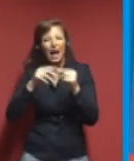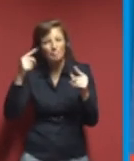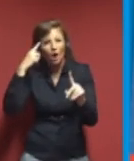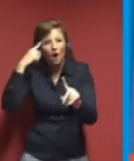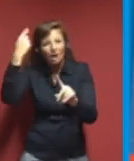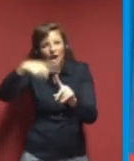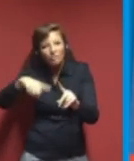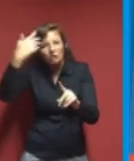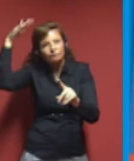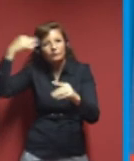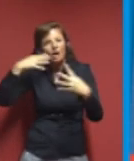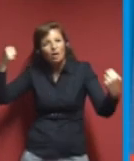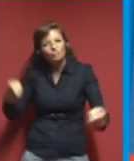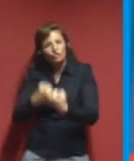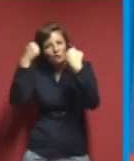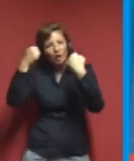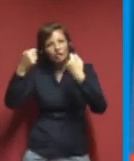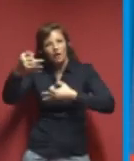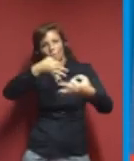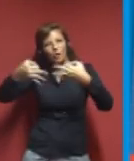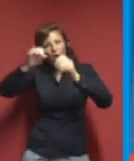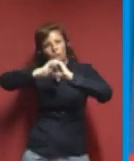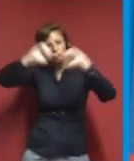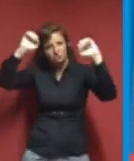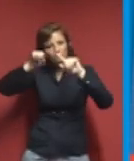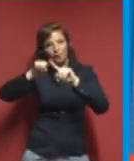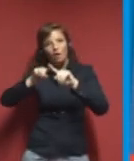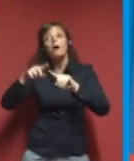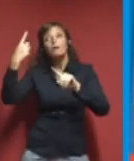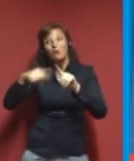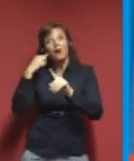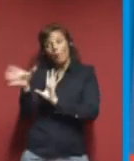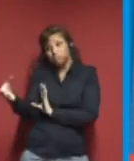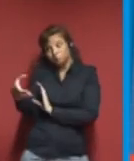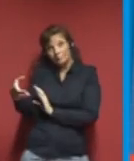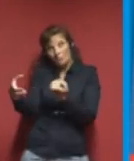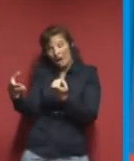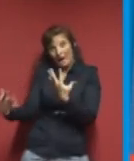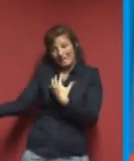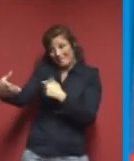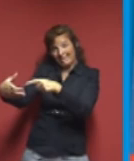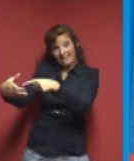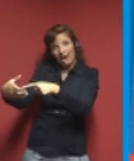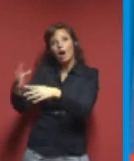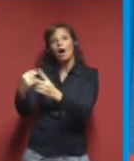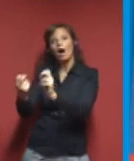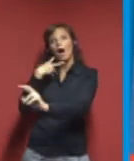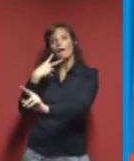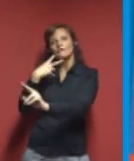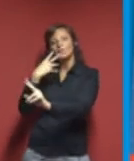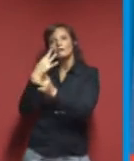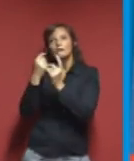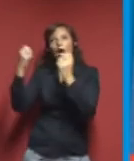map. These are the radiation readings on the island, and you can see where the disaster